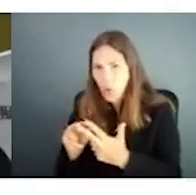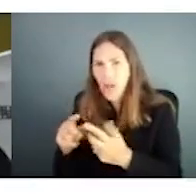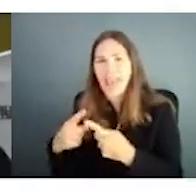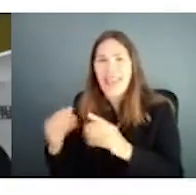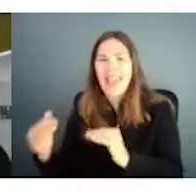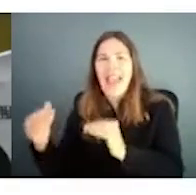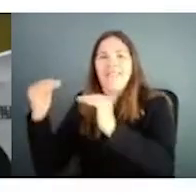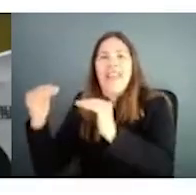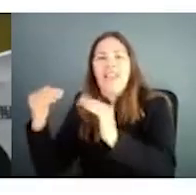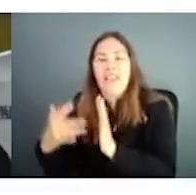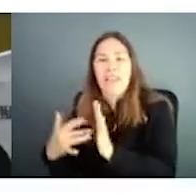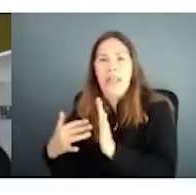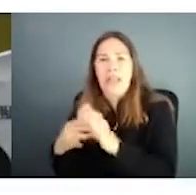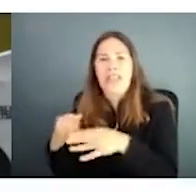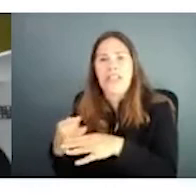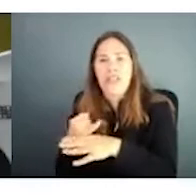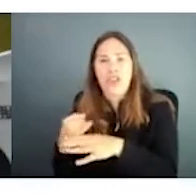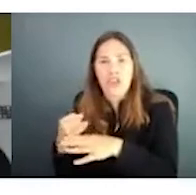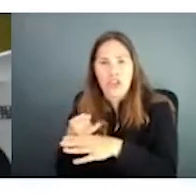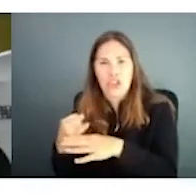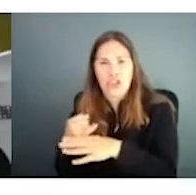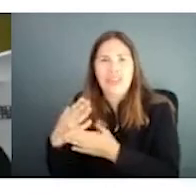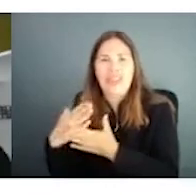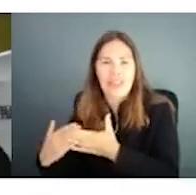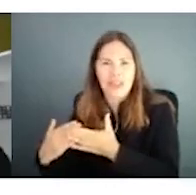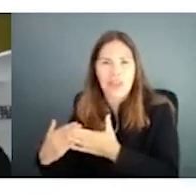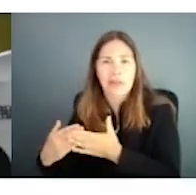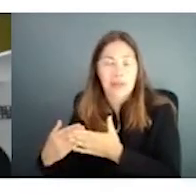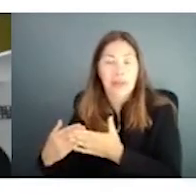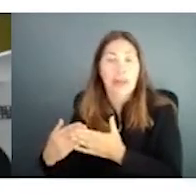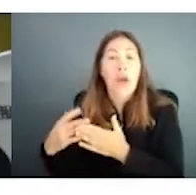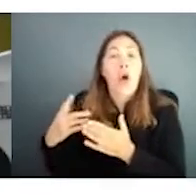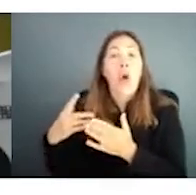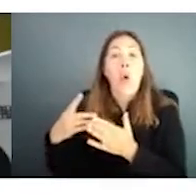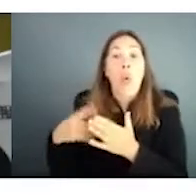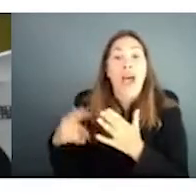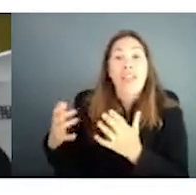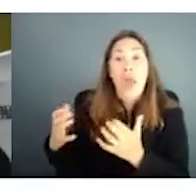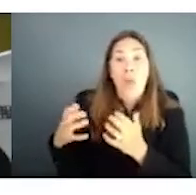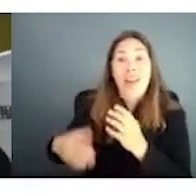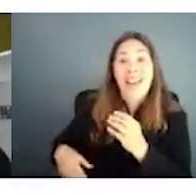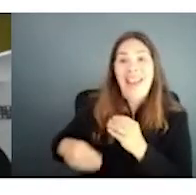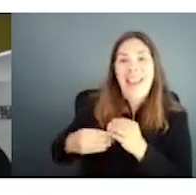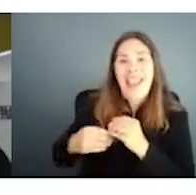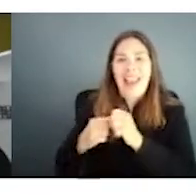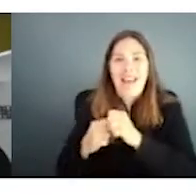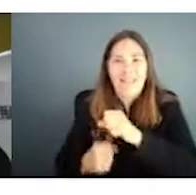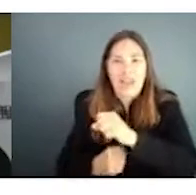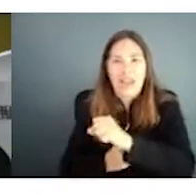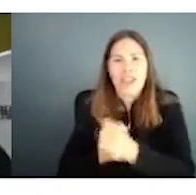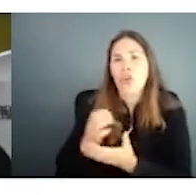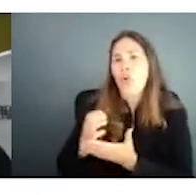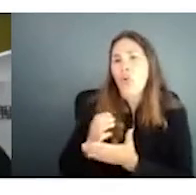Studies internship section. What they want to do is add a foundational course, which would